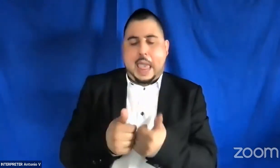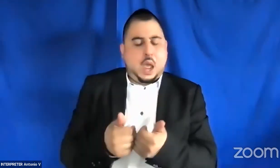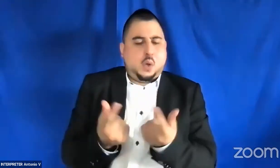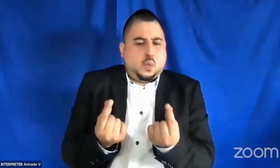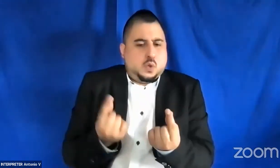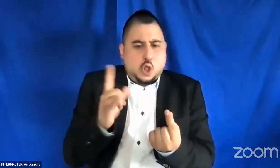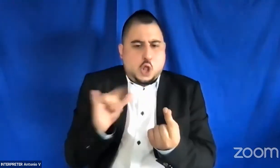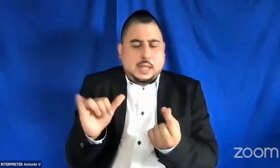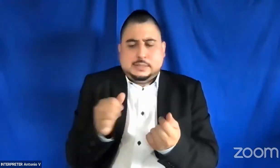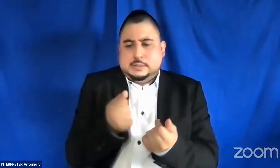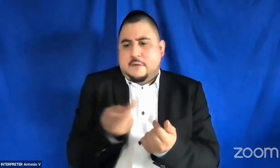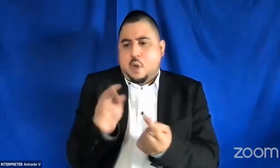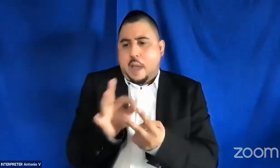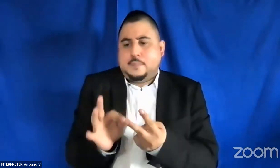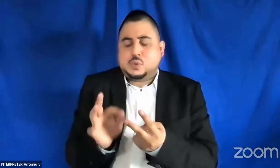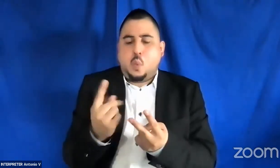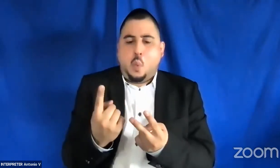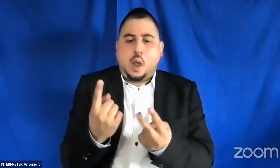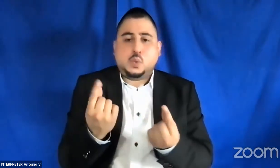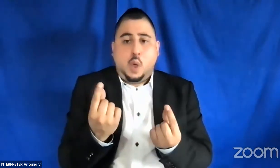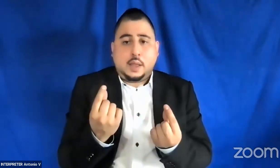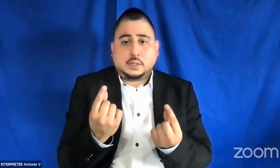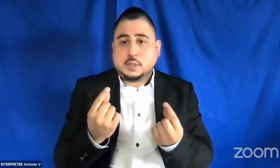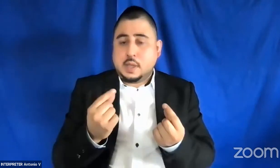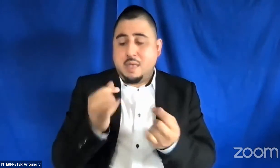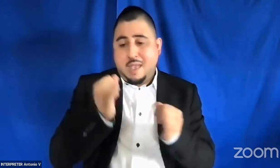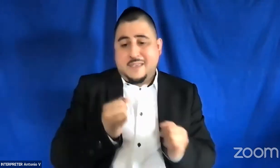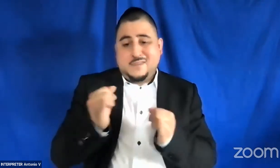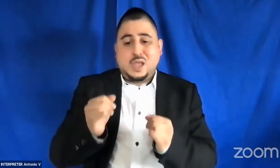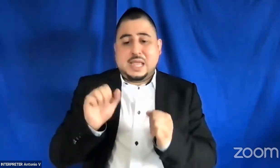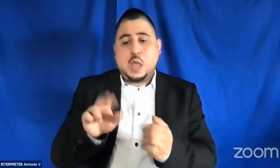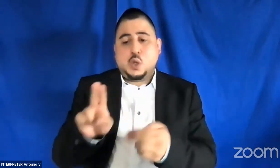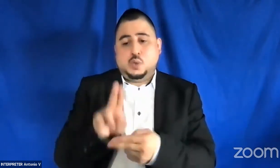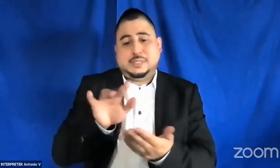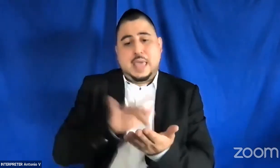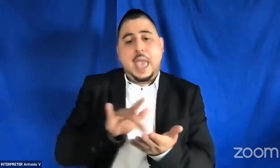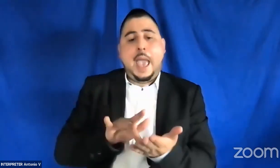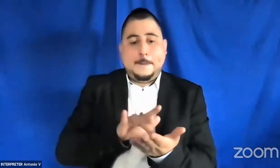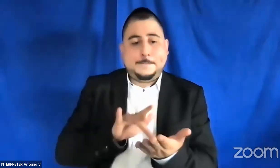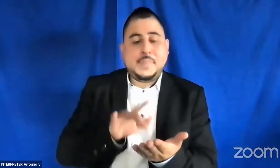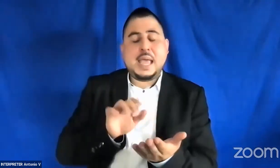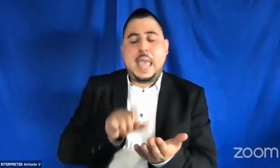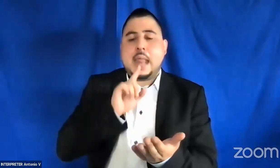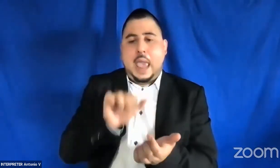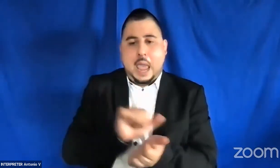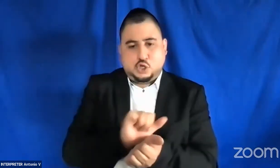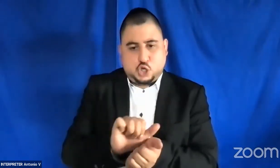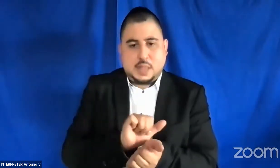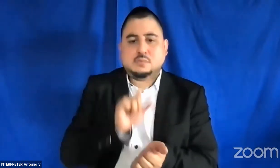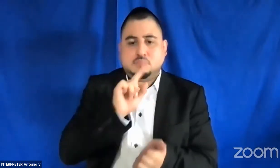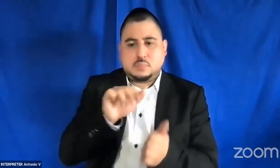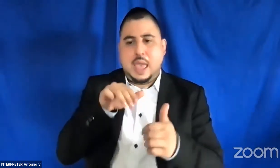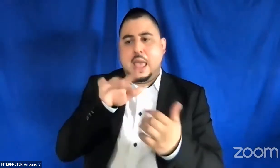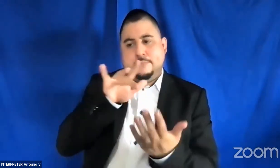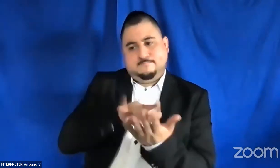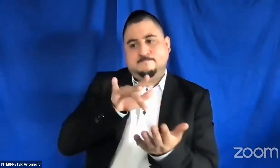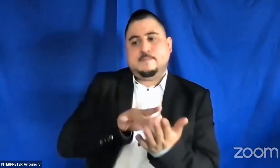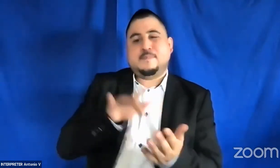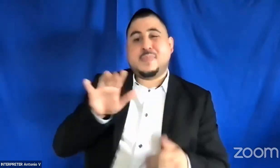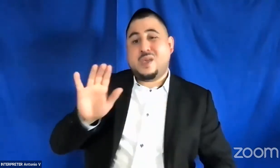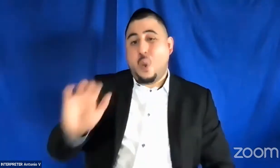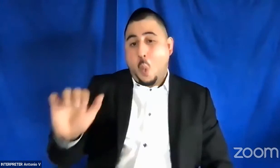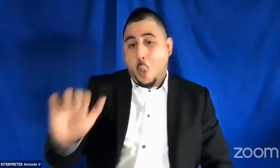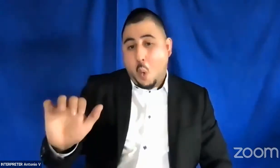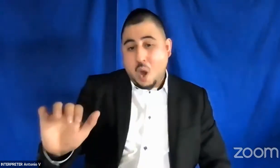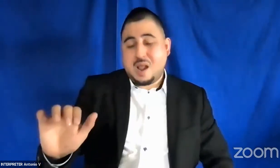different options. So one was that the individual, through using the app, could actually activate the horn for the automobile